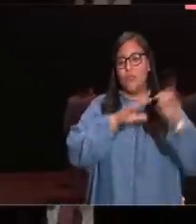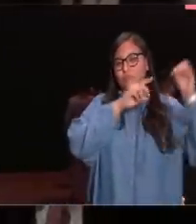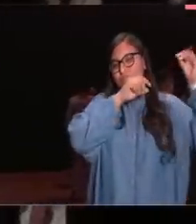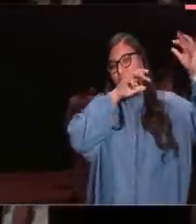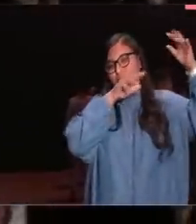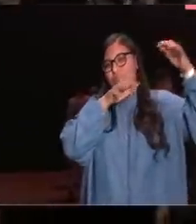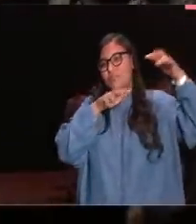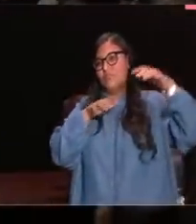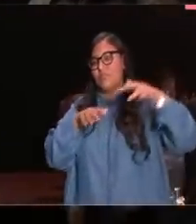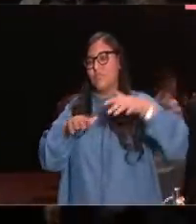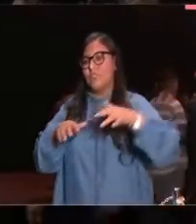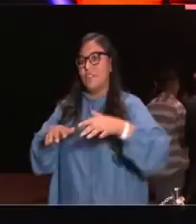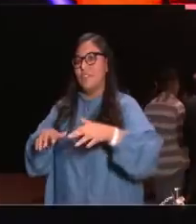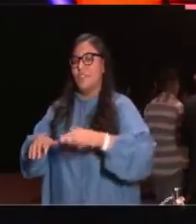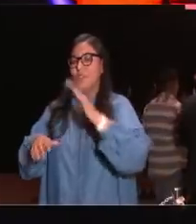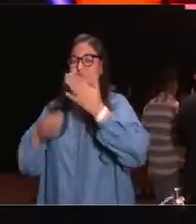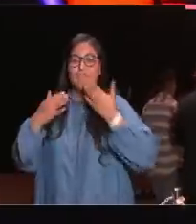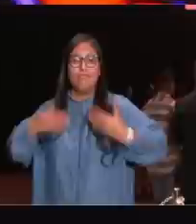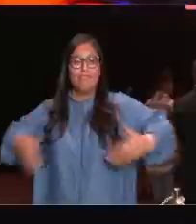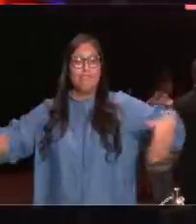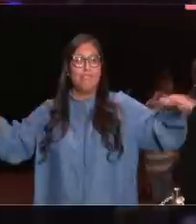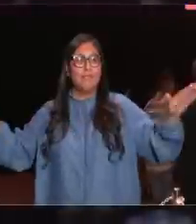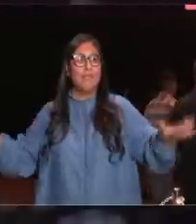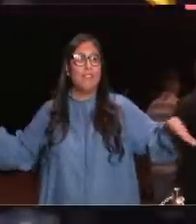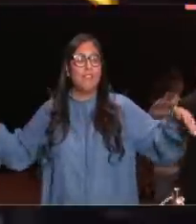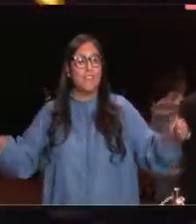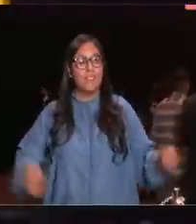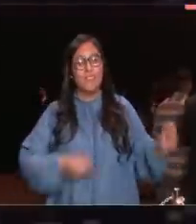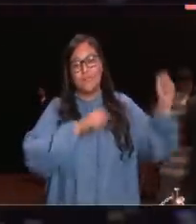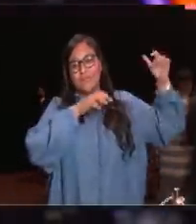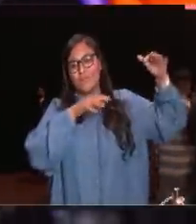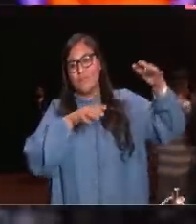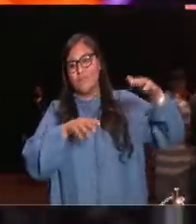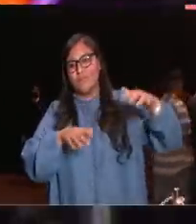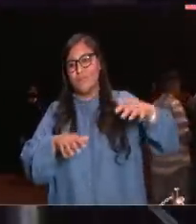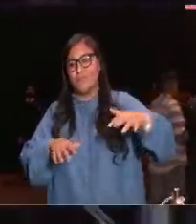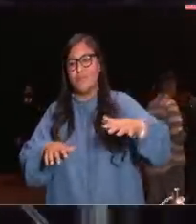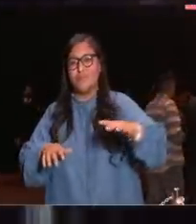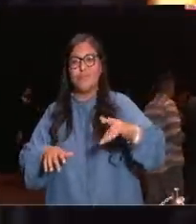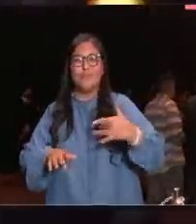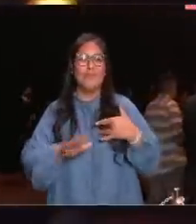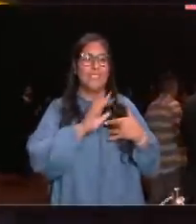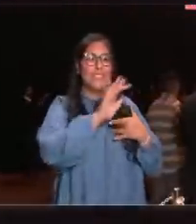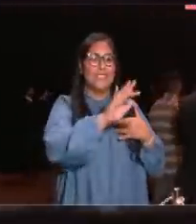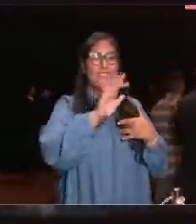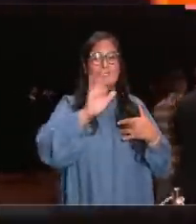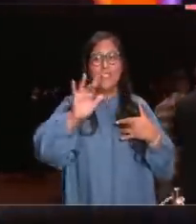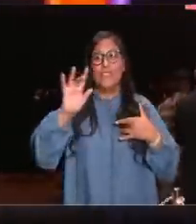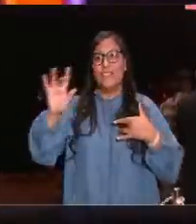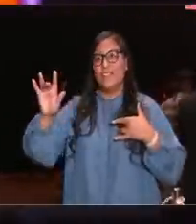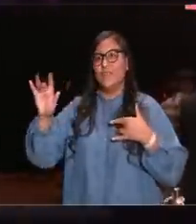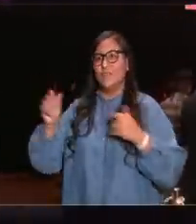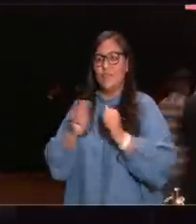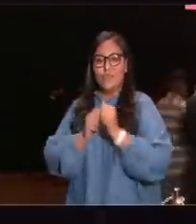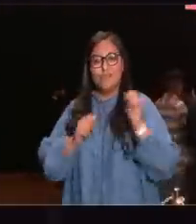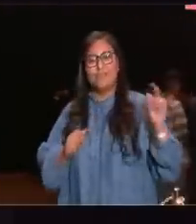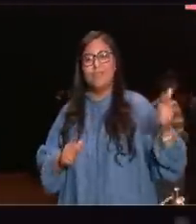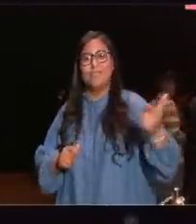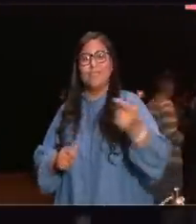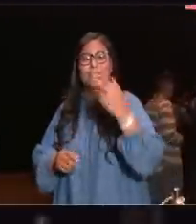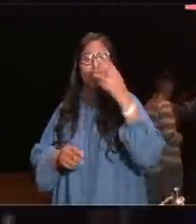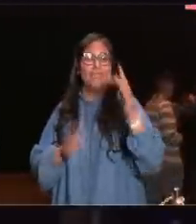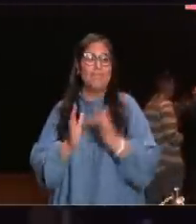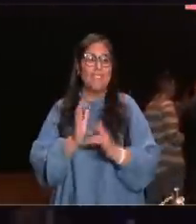to war. Envía tus ángeles a guerrear por nosotros y con nosotros, Señor, en el nombre de